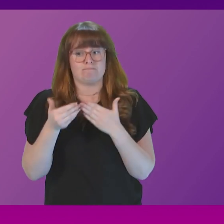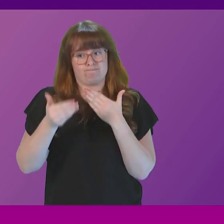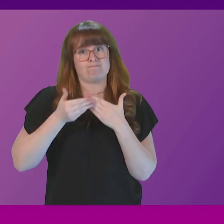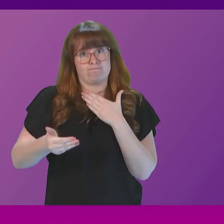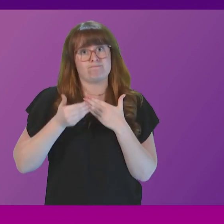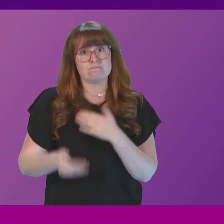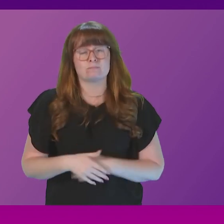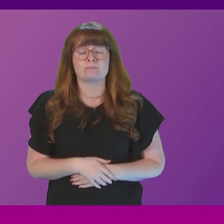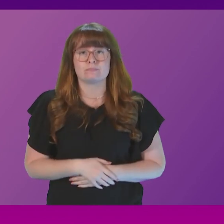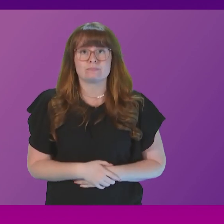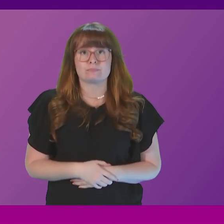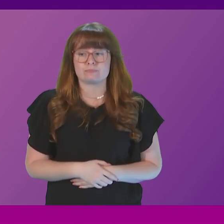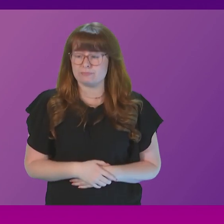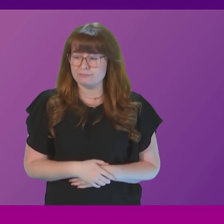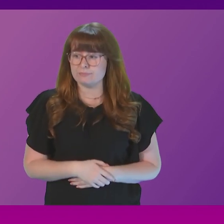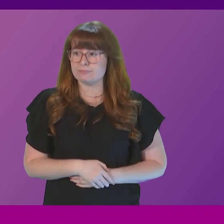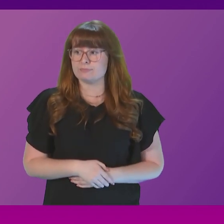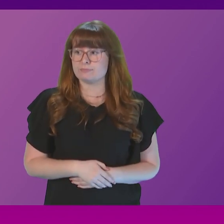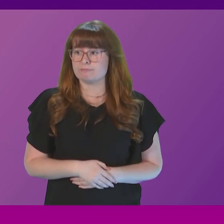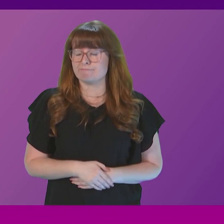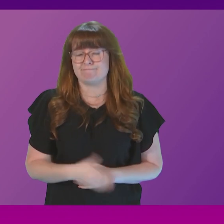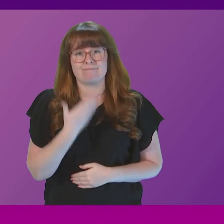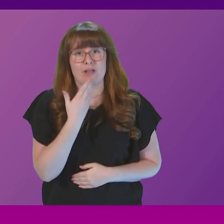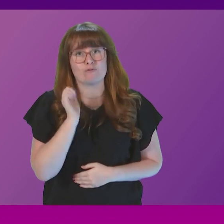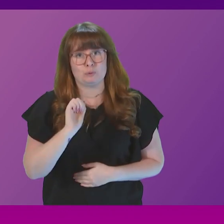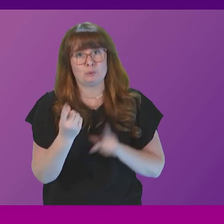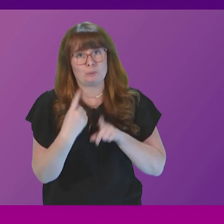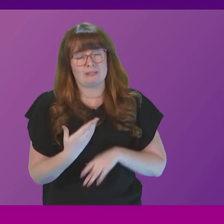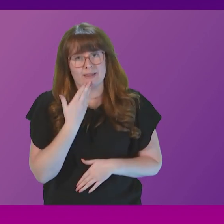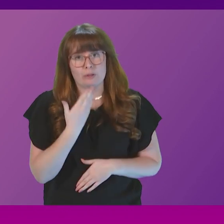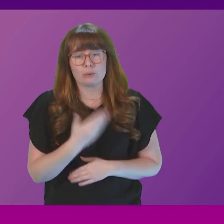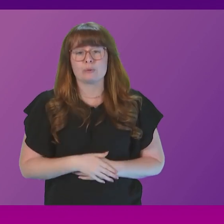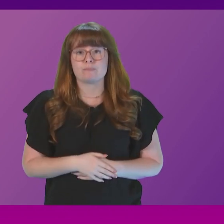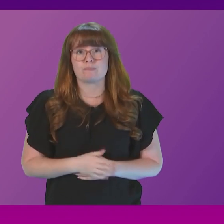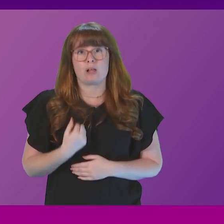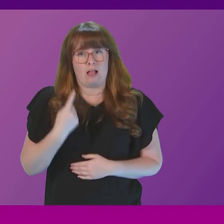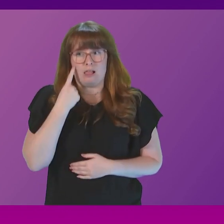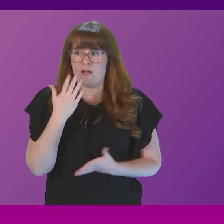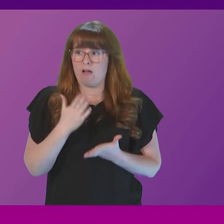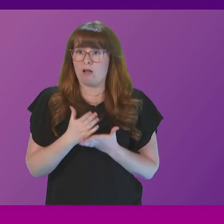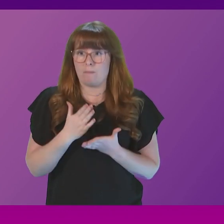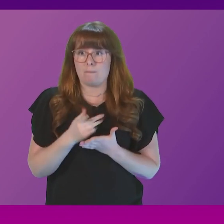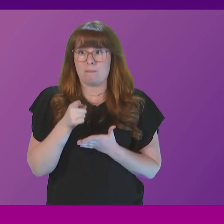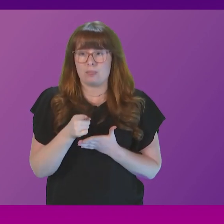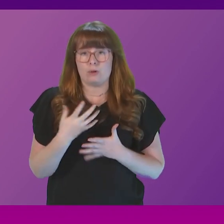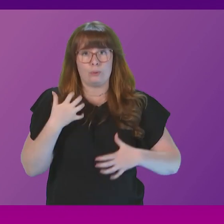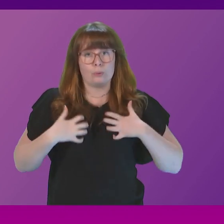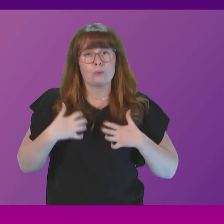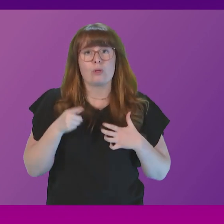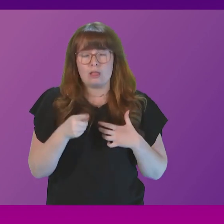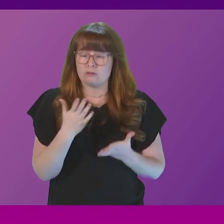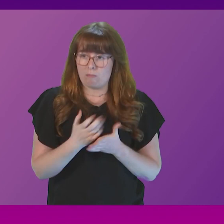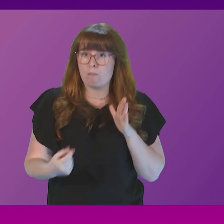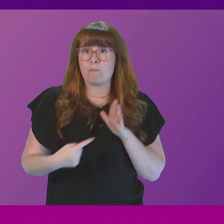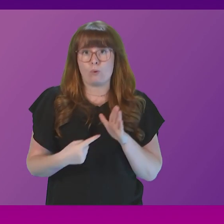session. Thank you very much for your response. And I think it is that parity of esteem that's really important